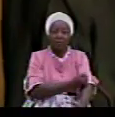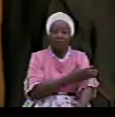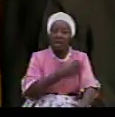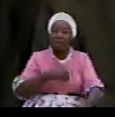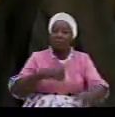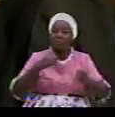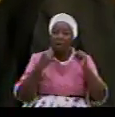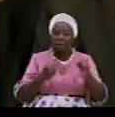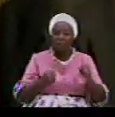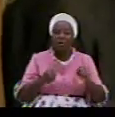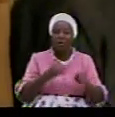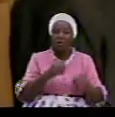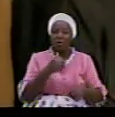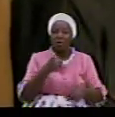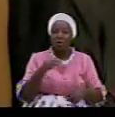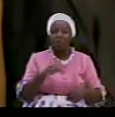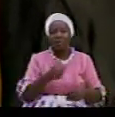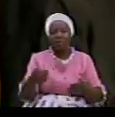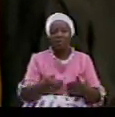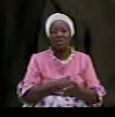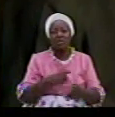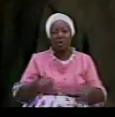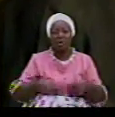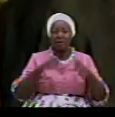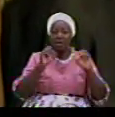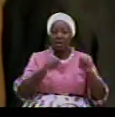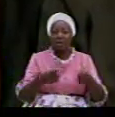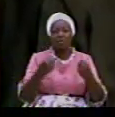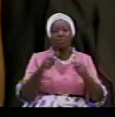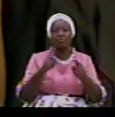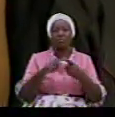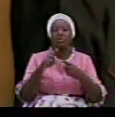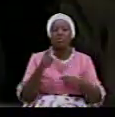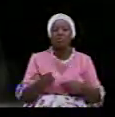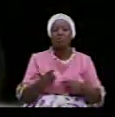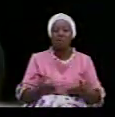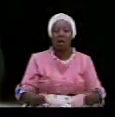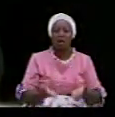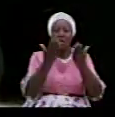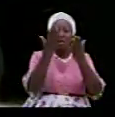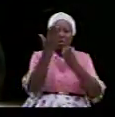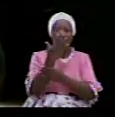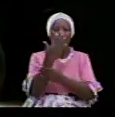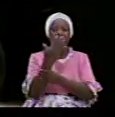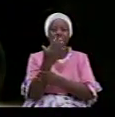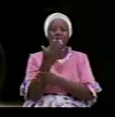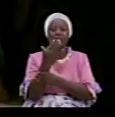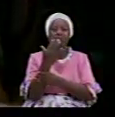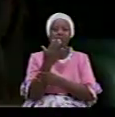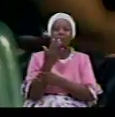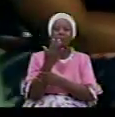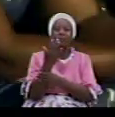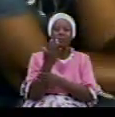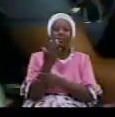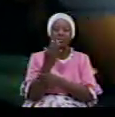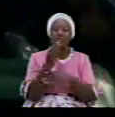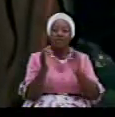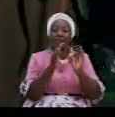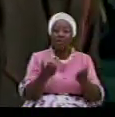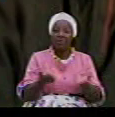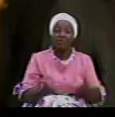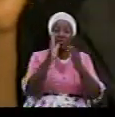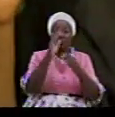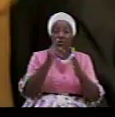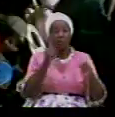a new life can come to you. Raise up that hand. If you're raising up your